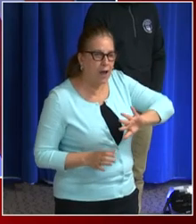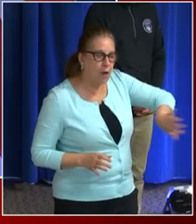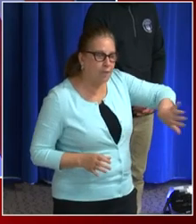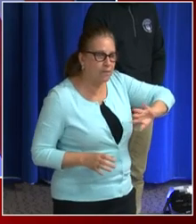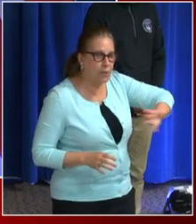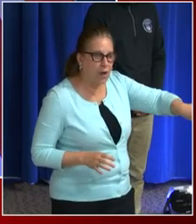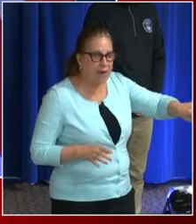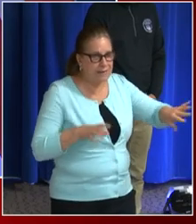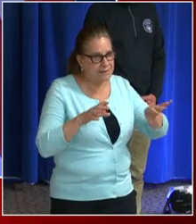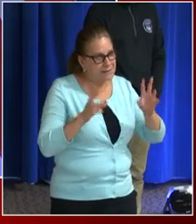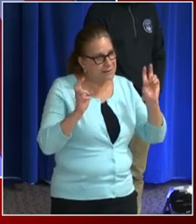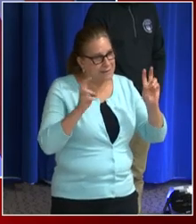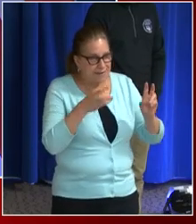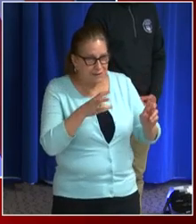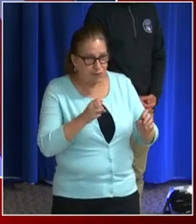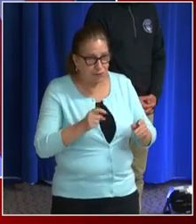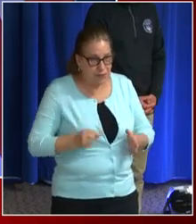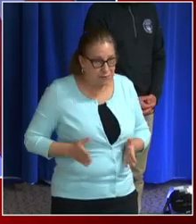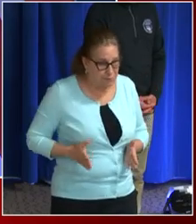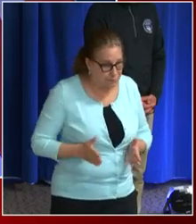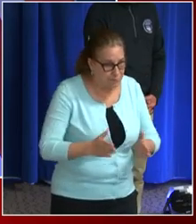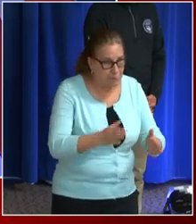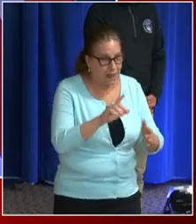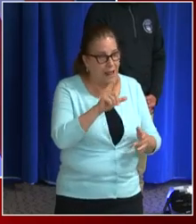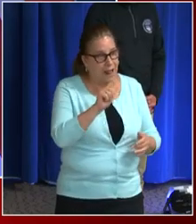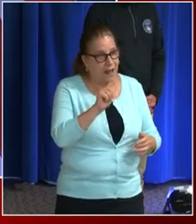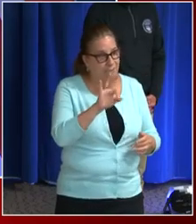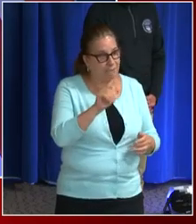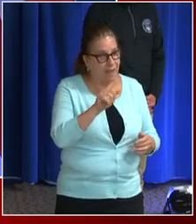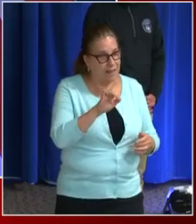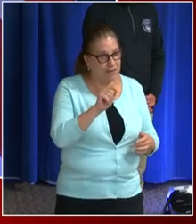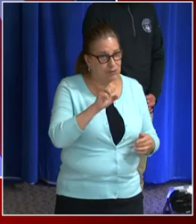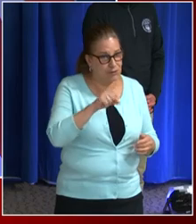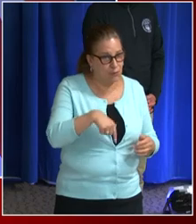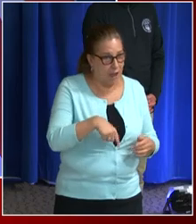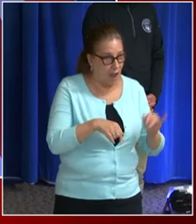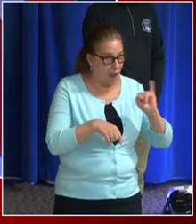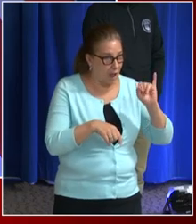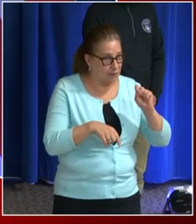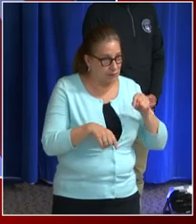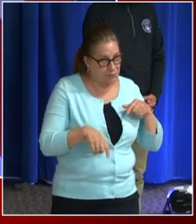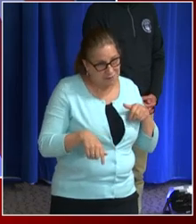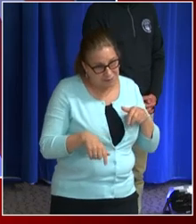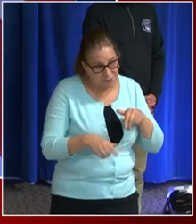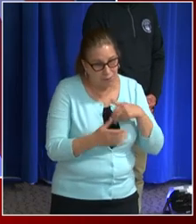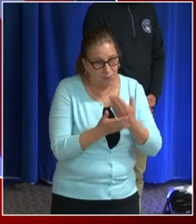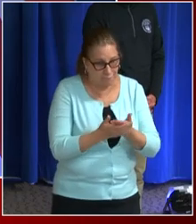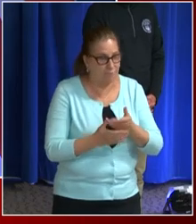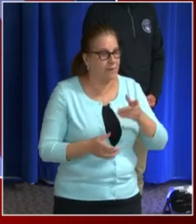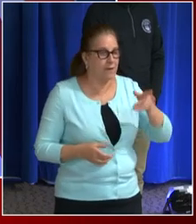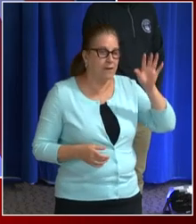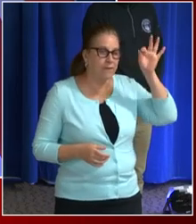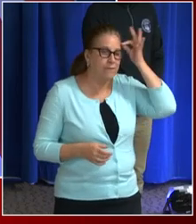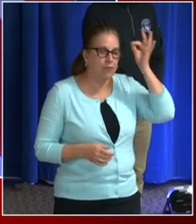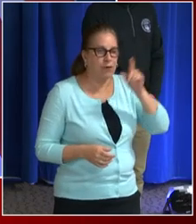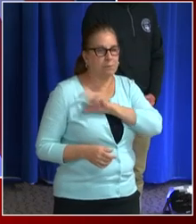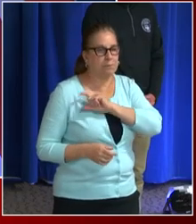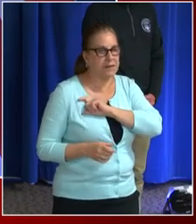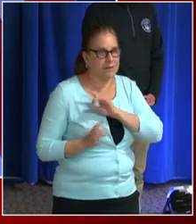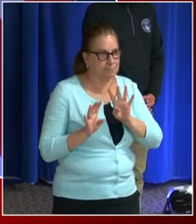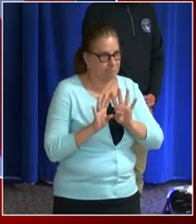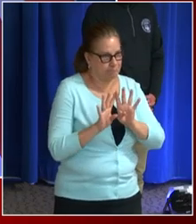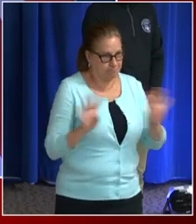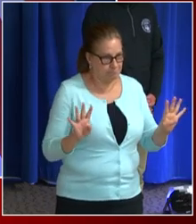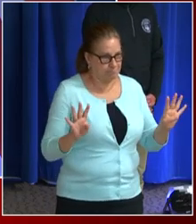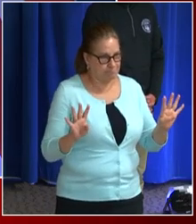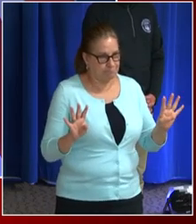Lafayette Square. They got to I Street, and that's where the federal entities made their stand, made their perimeter, right at 16th and I. Okay. At